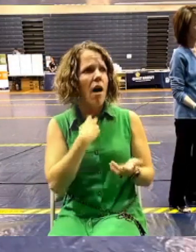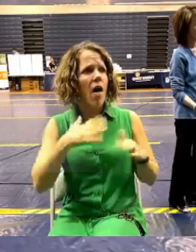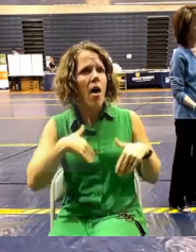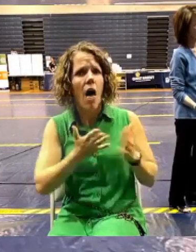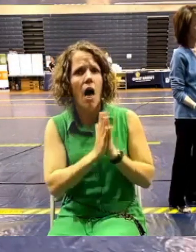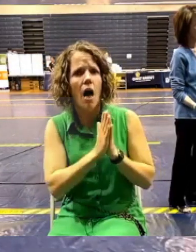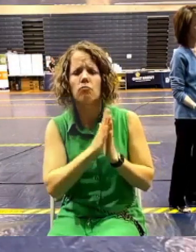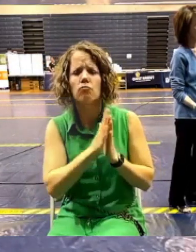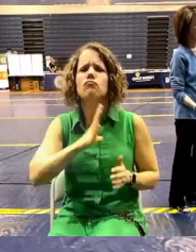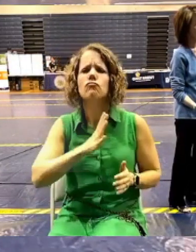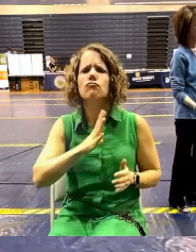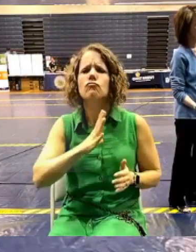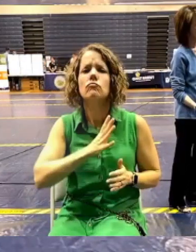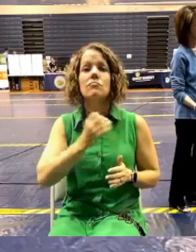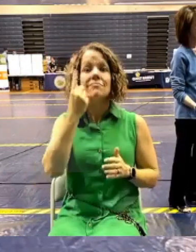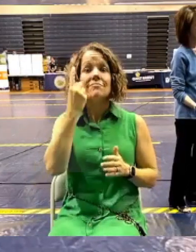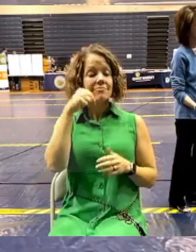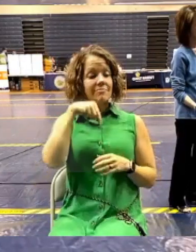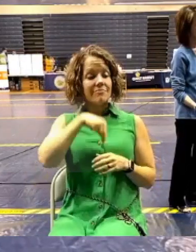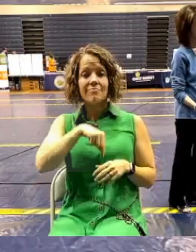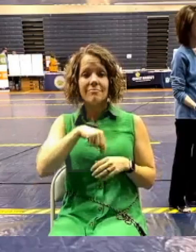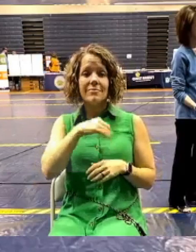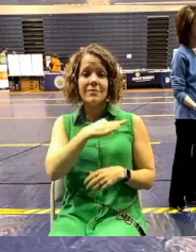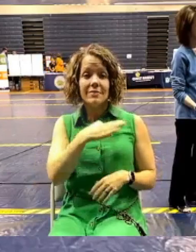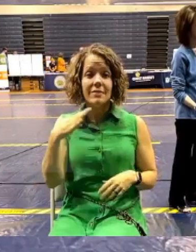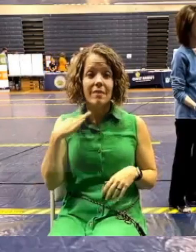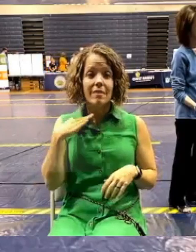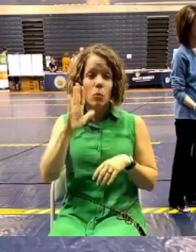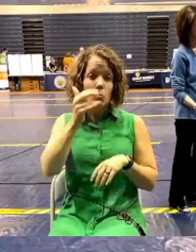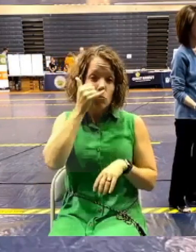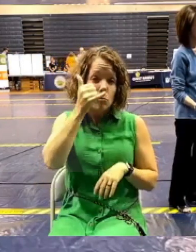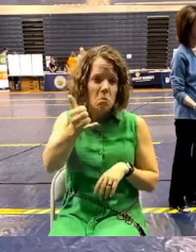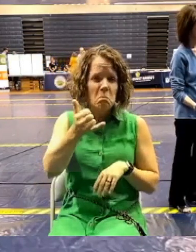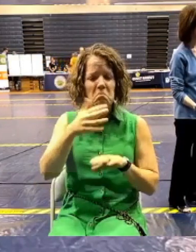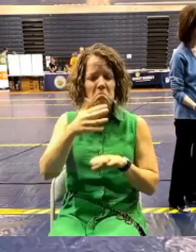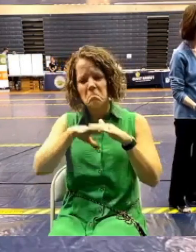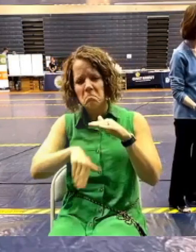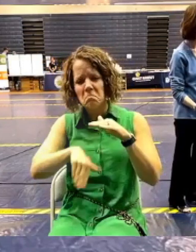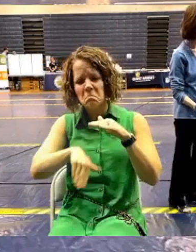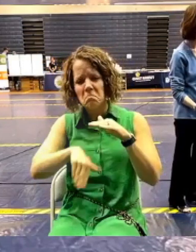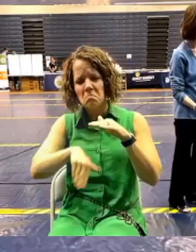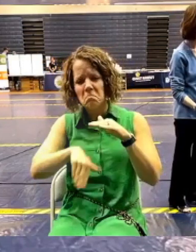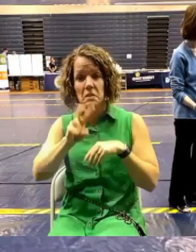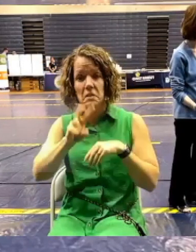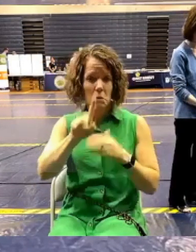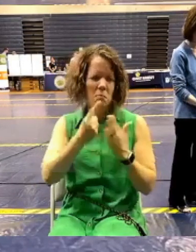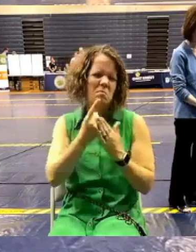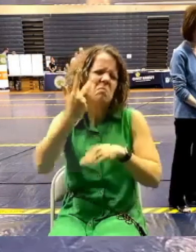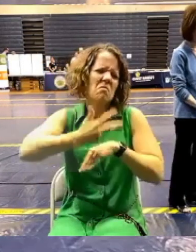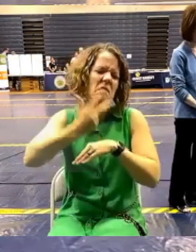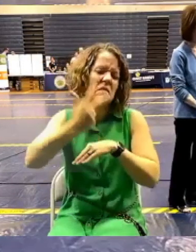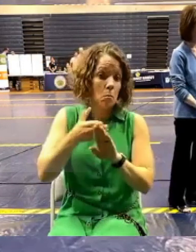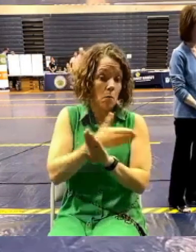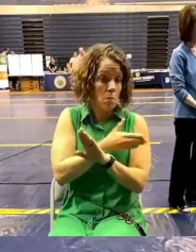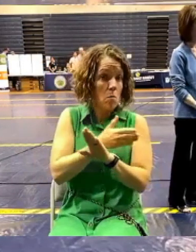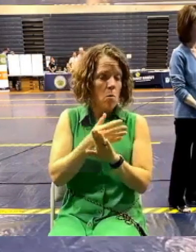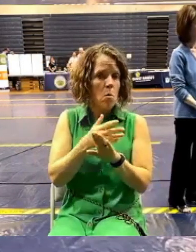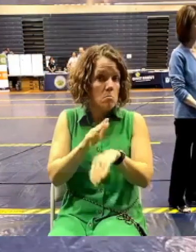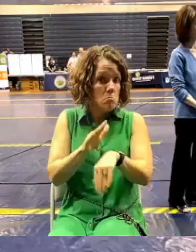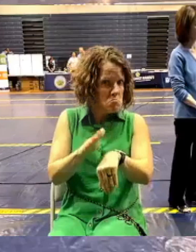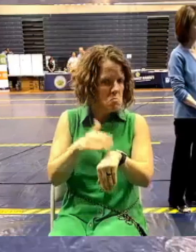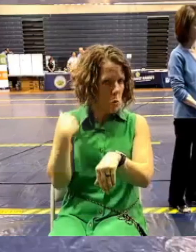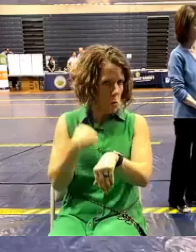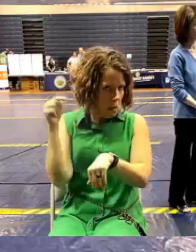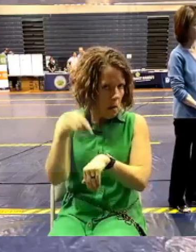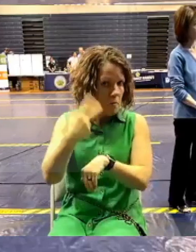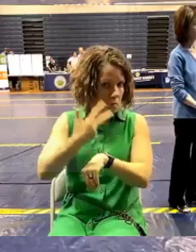72-hour scheduling call, you can mention to them all the details that you want at that time as well. As well